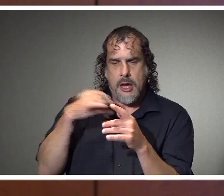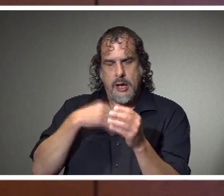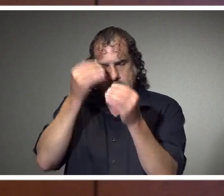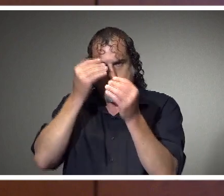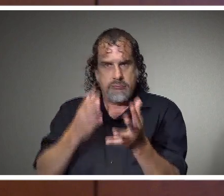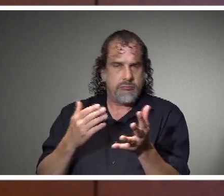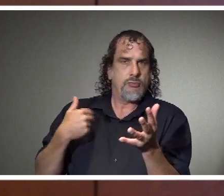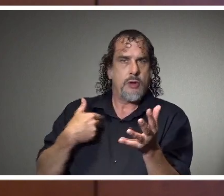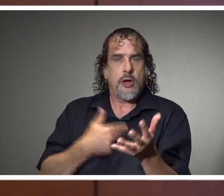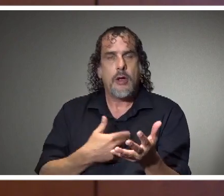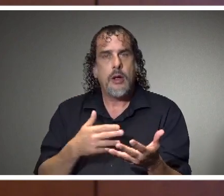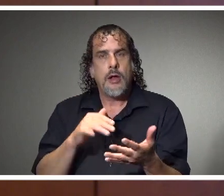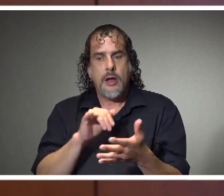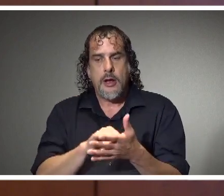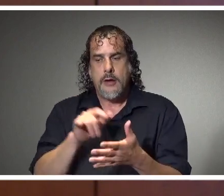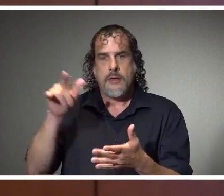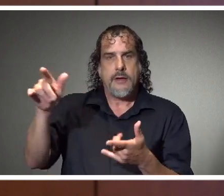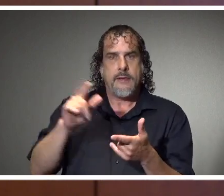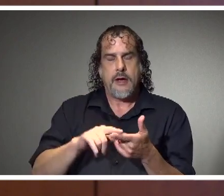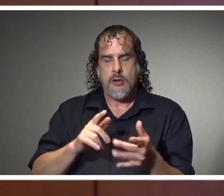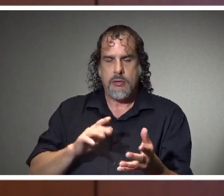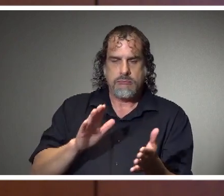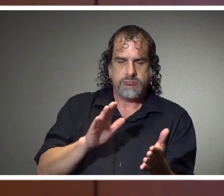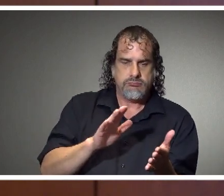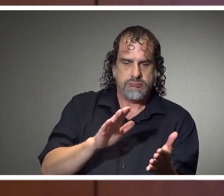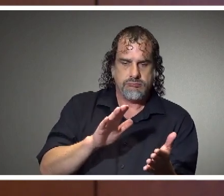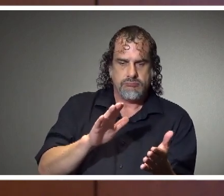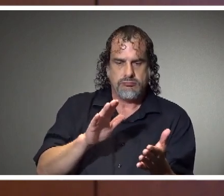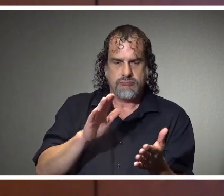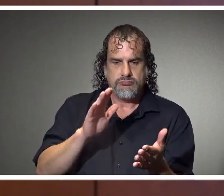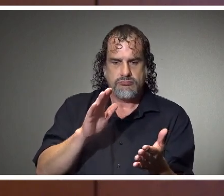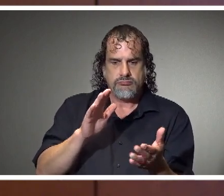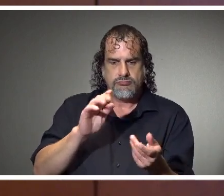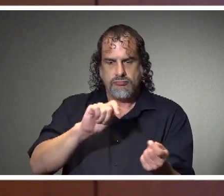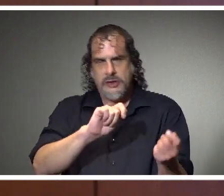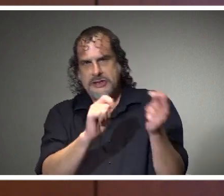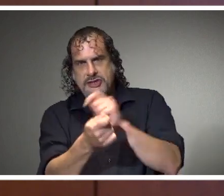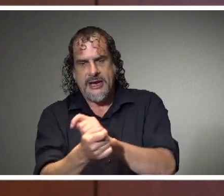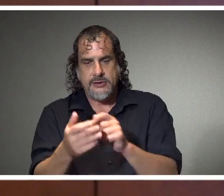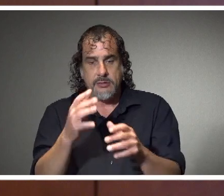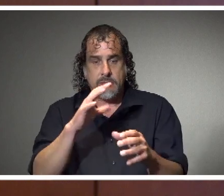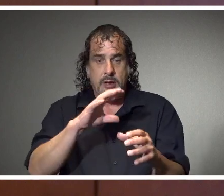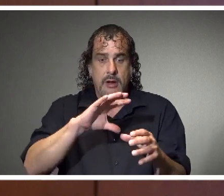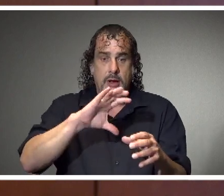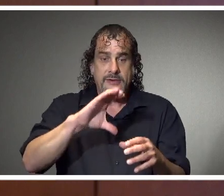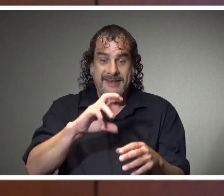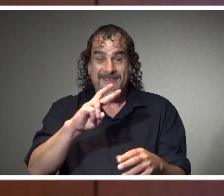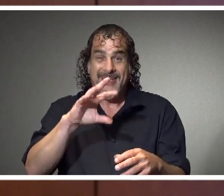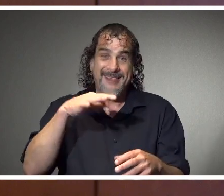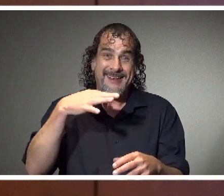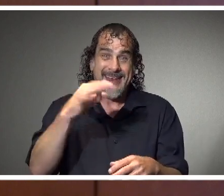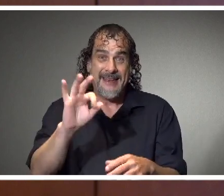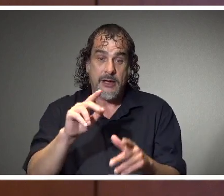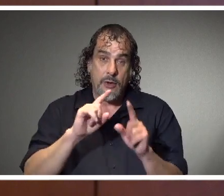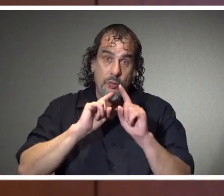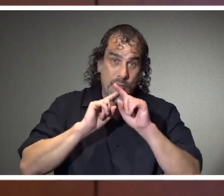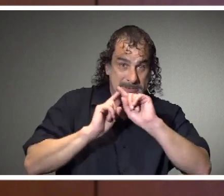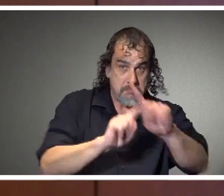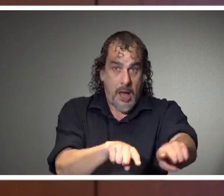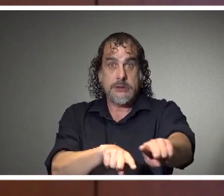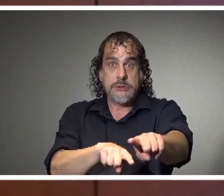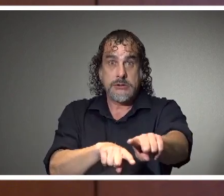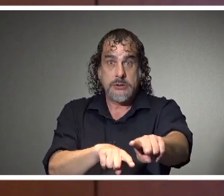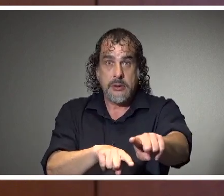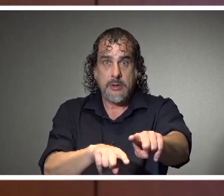that we're shifting logistics of the whole COVID-19 response nationally,